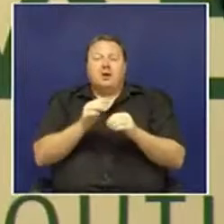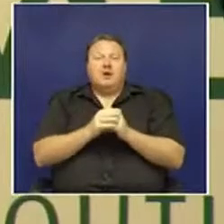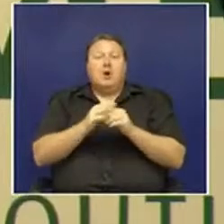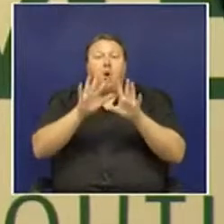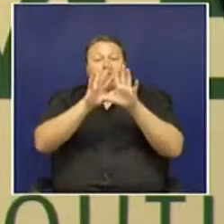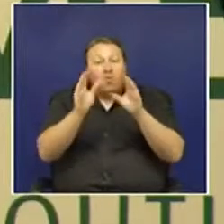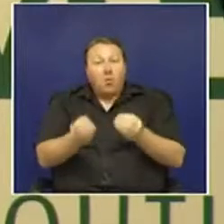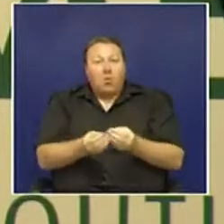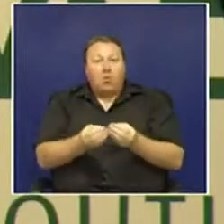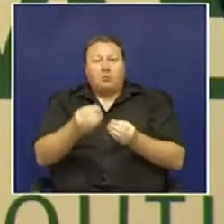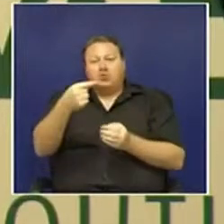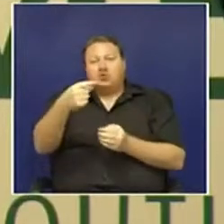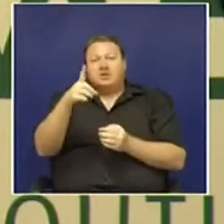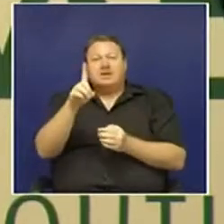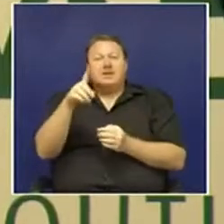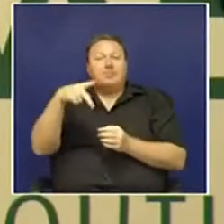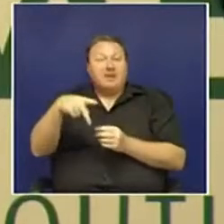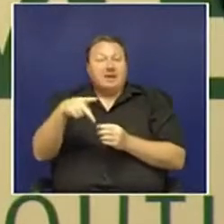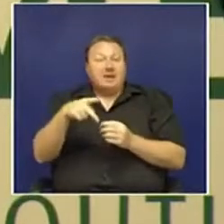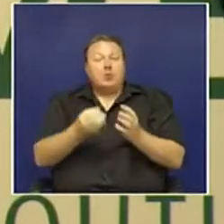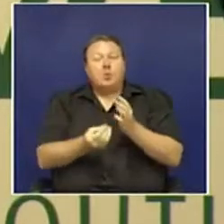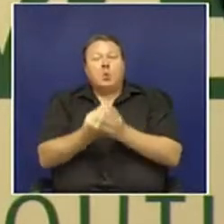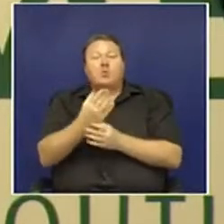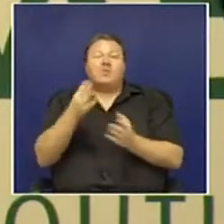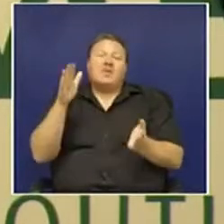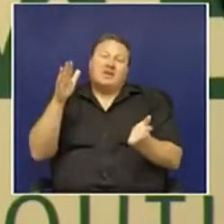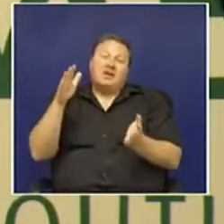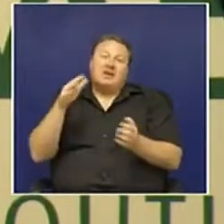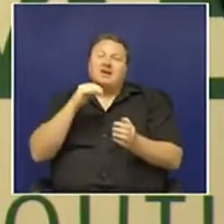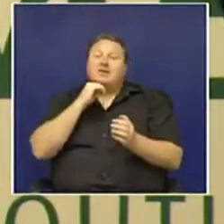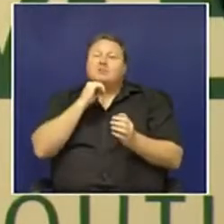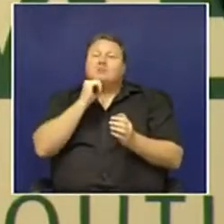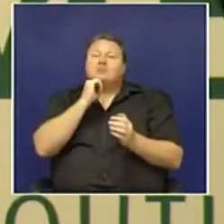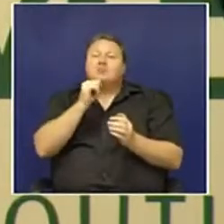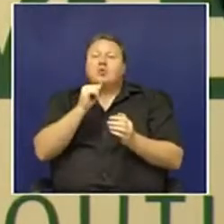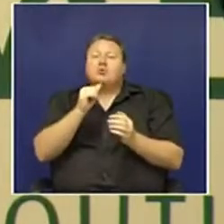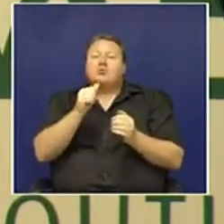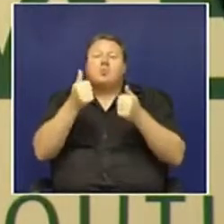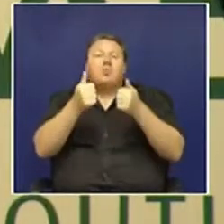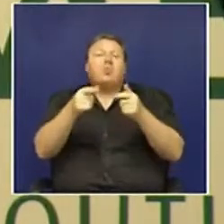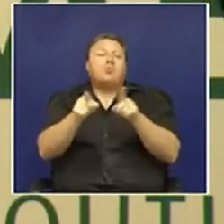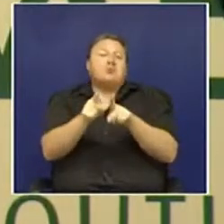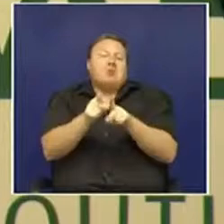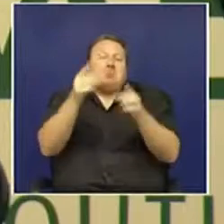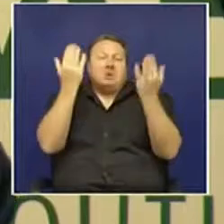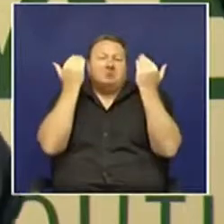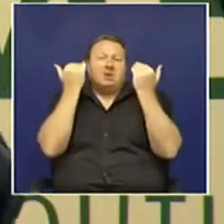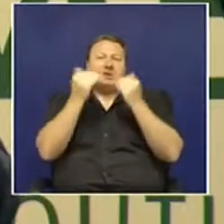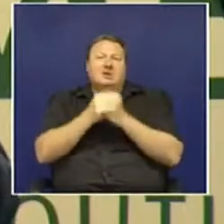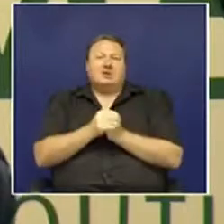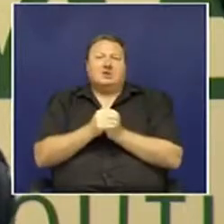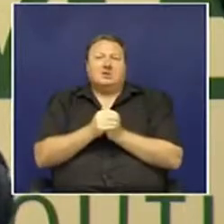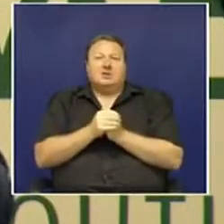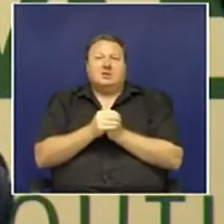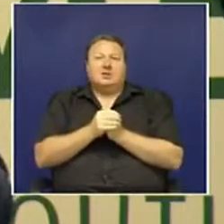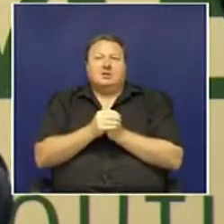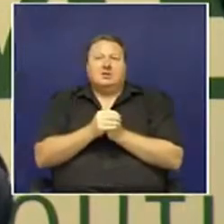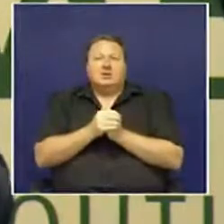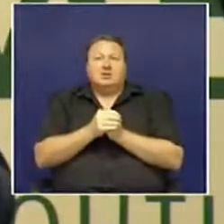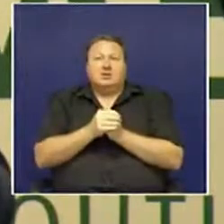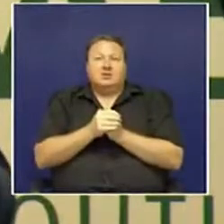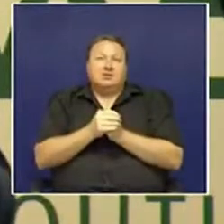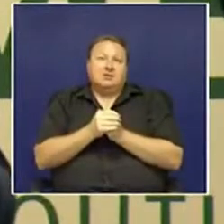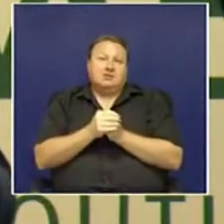advantage of strong investor demand in domestic and global markets by increasing our issuance